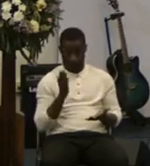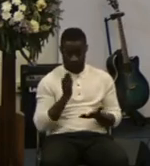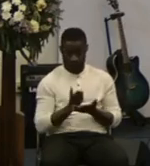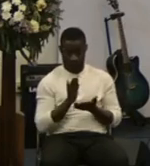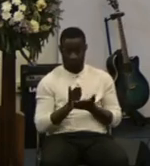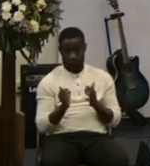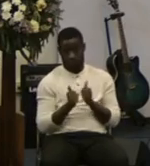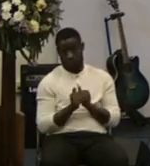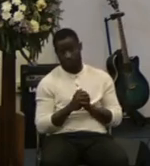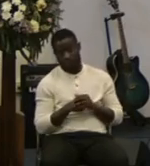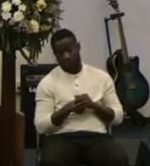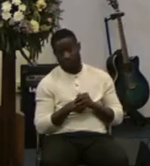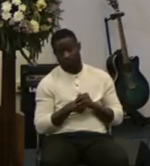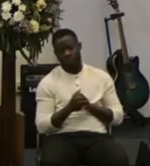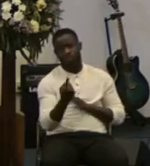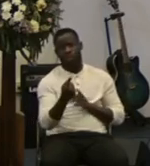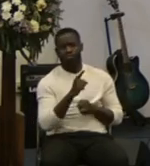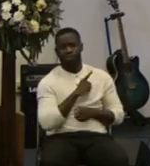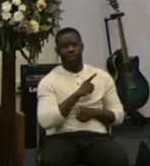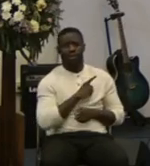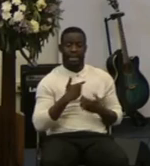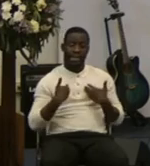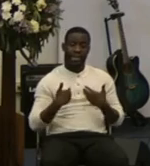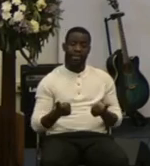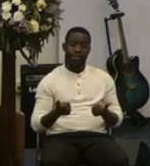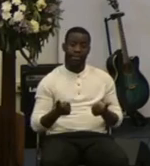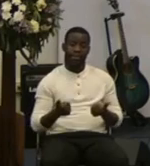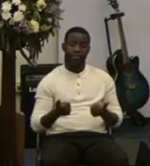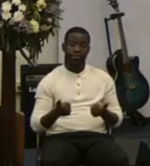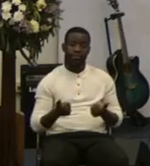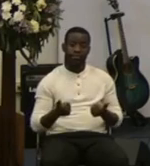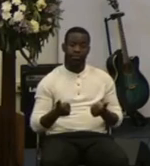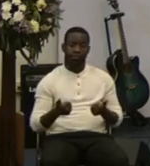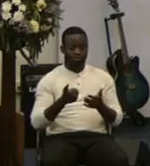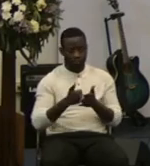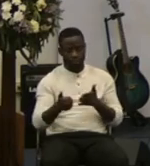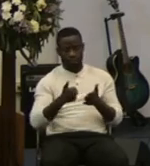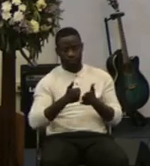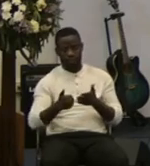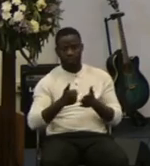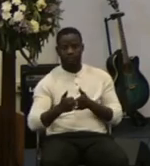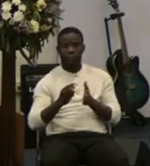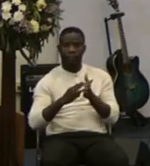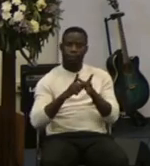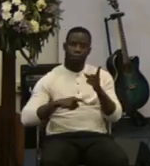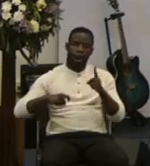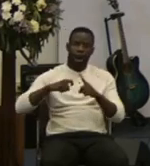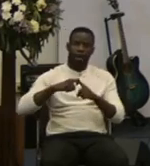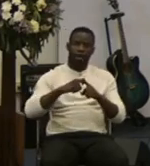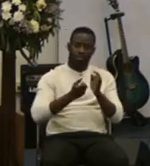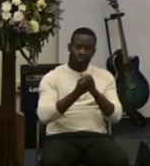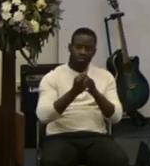affirm that. Do you know, one of the reasons why healings feature so much in Mark, a third,